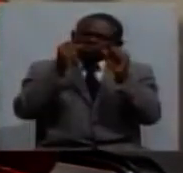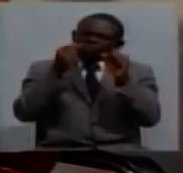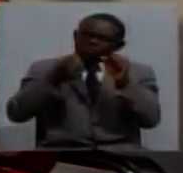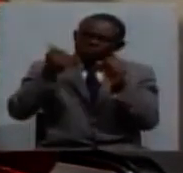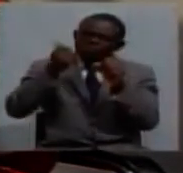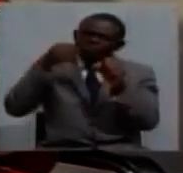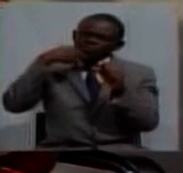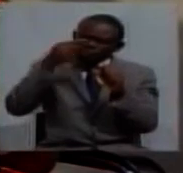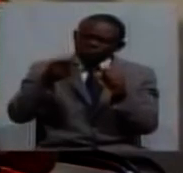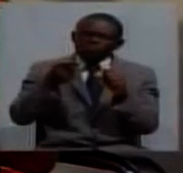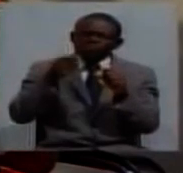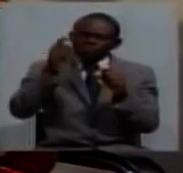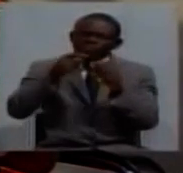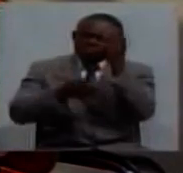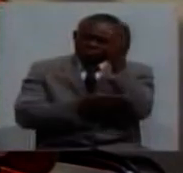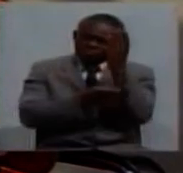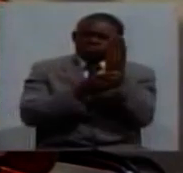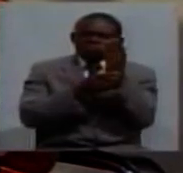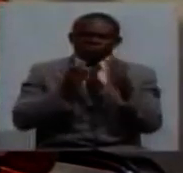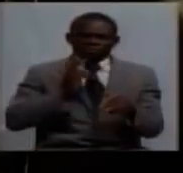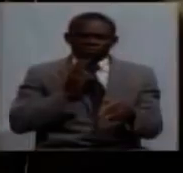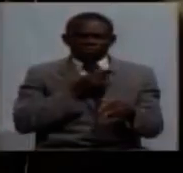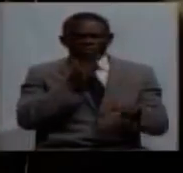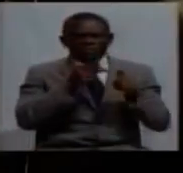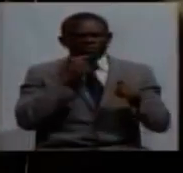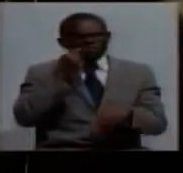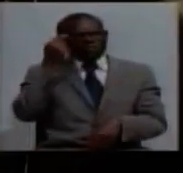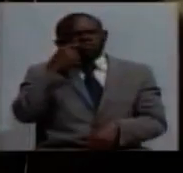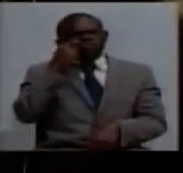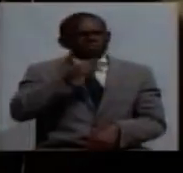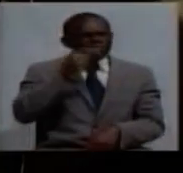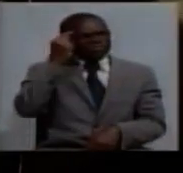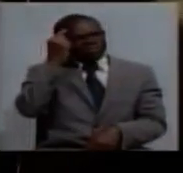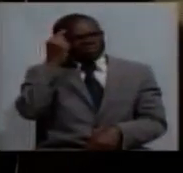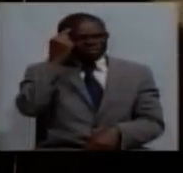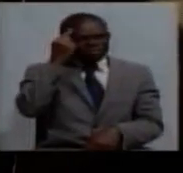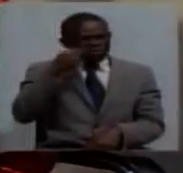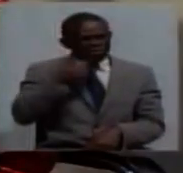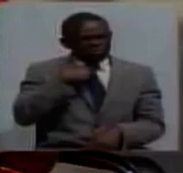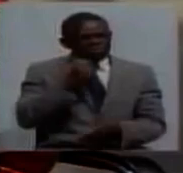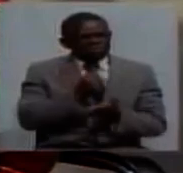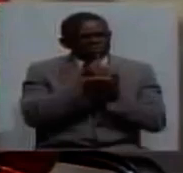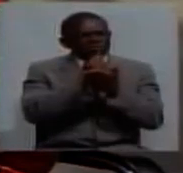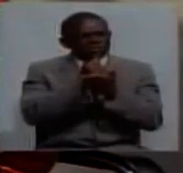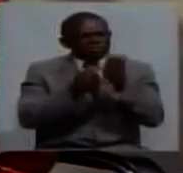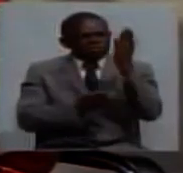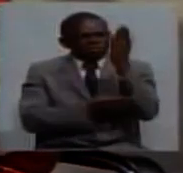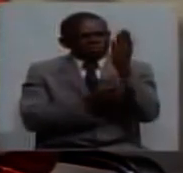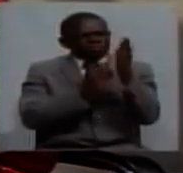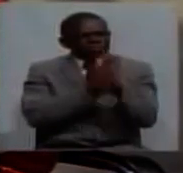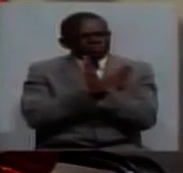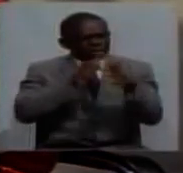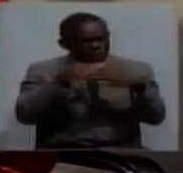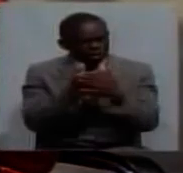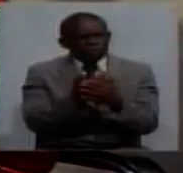sector, in civil society, or in government? We all must take this transformation agenda personally. And only